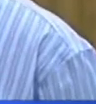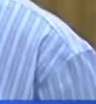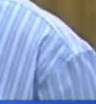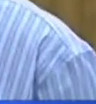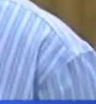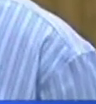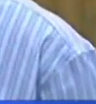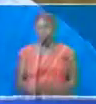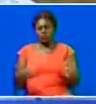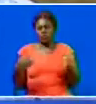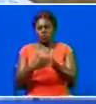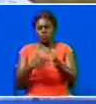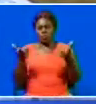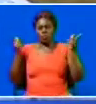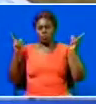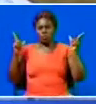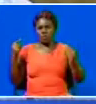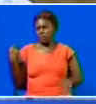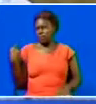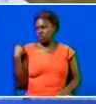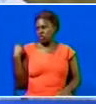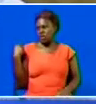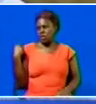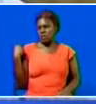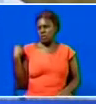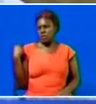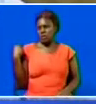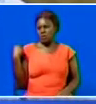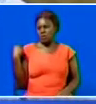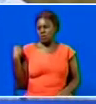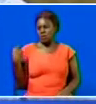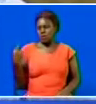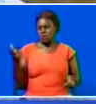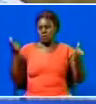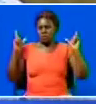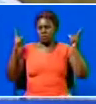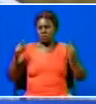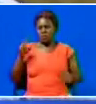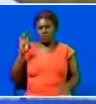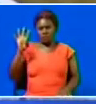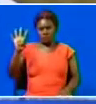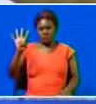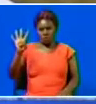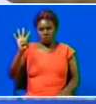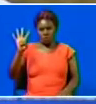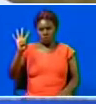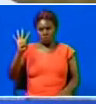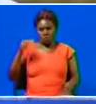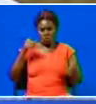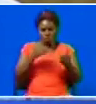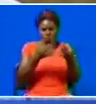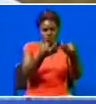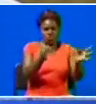We stopped these containers yesterday. The containers were, 4 of them, in fact, were on the verge of being